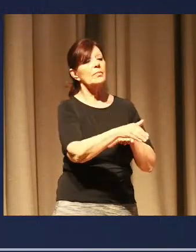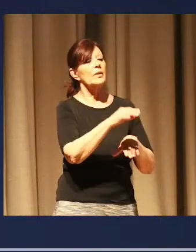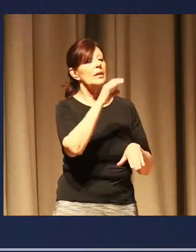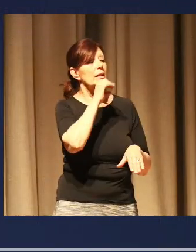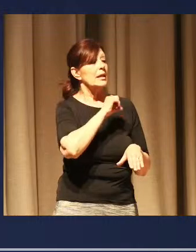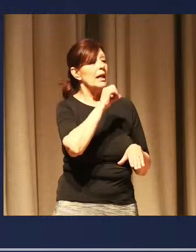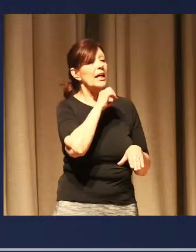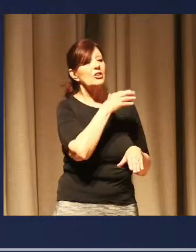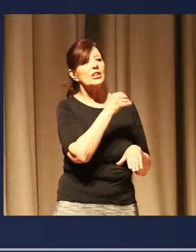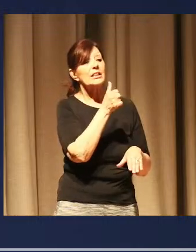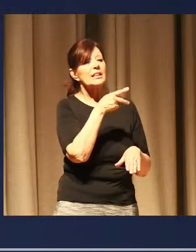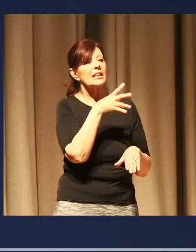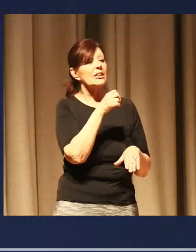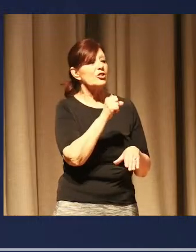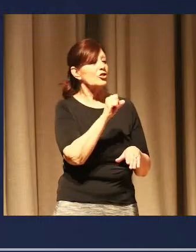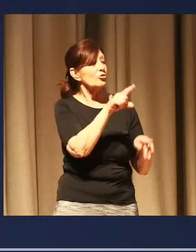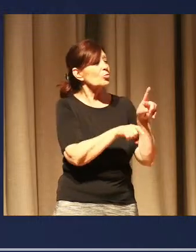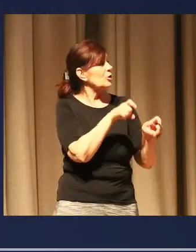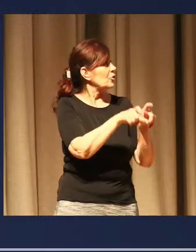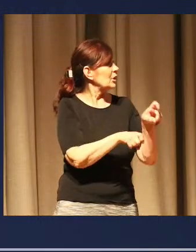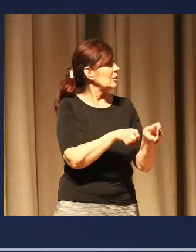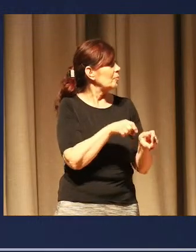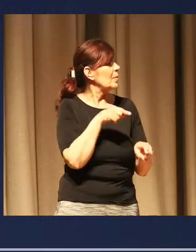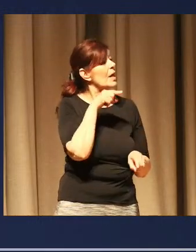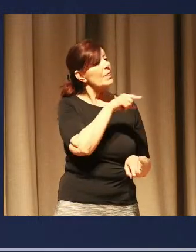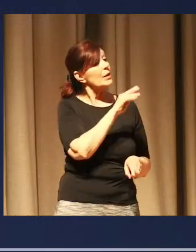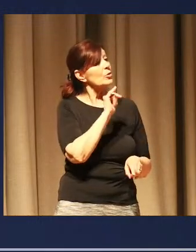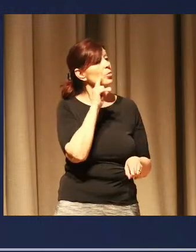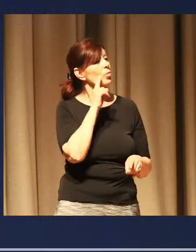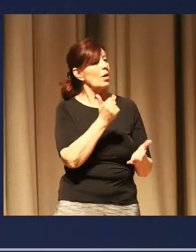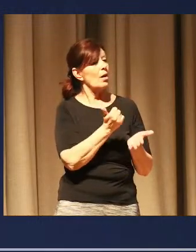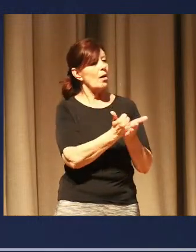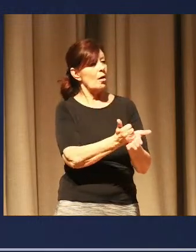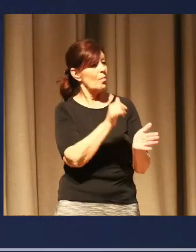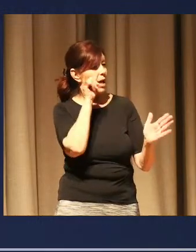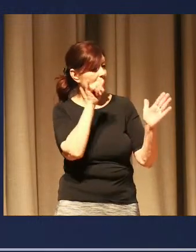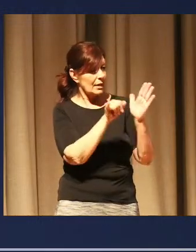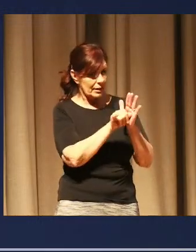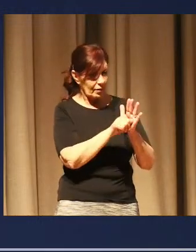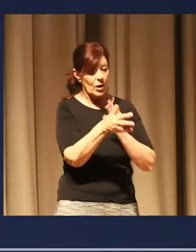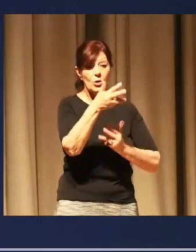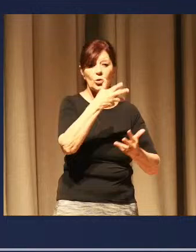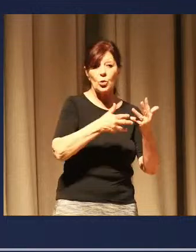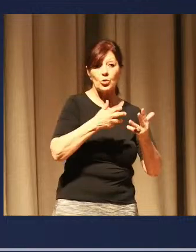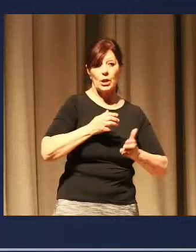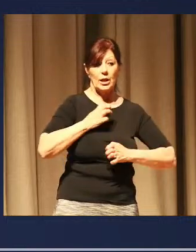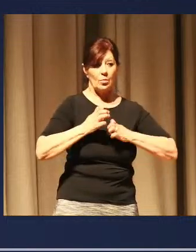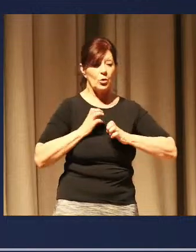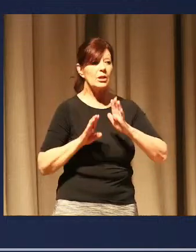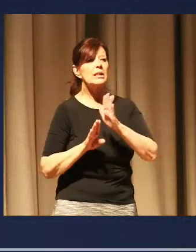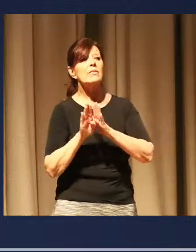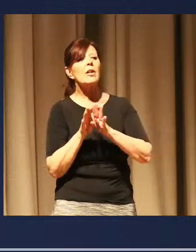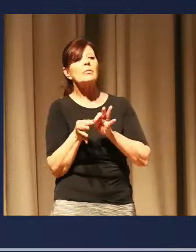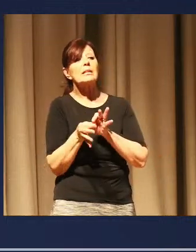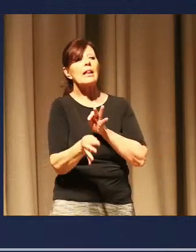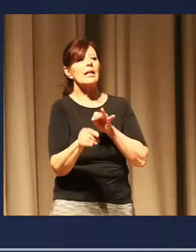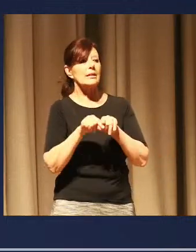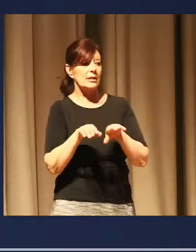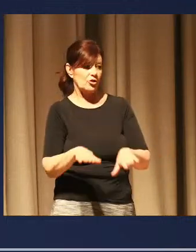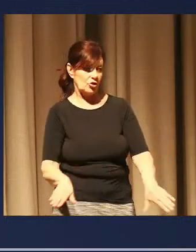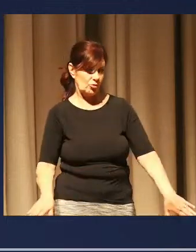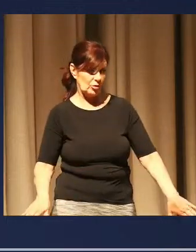and Stages questionnaire. This tool helps to identify social, emotional, and developmental delays in young